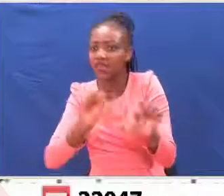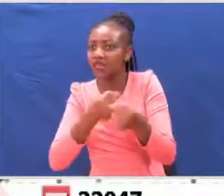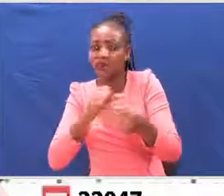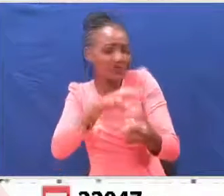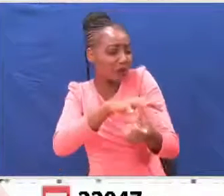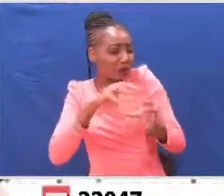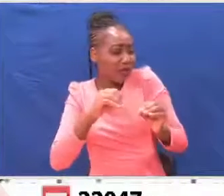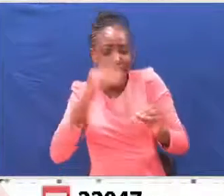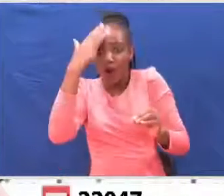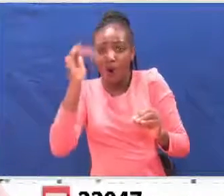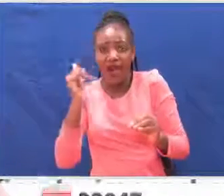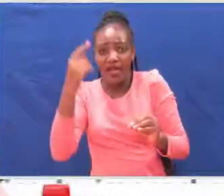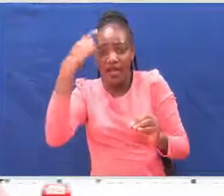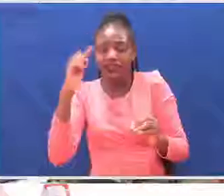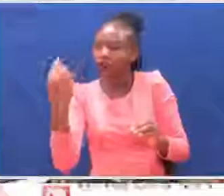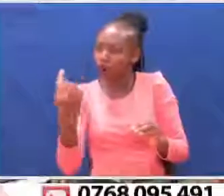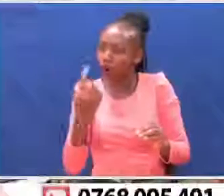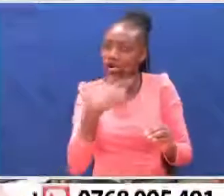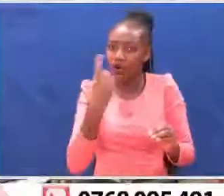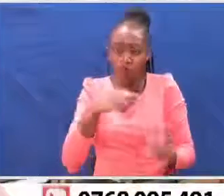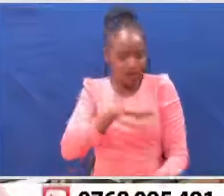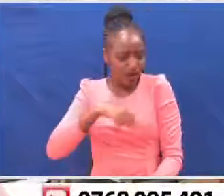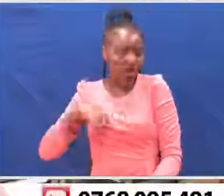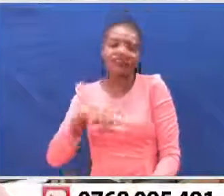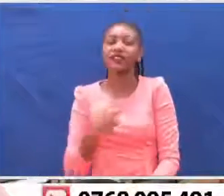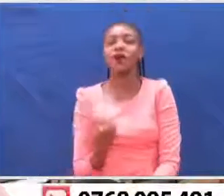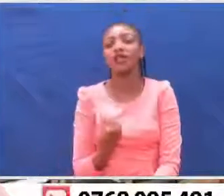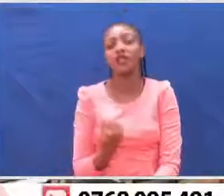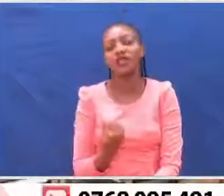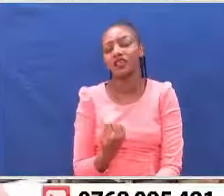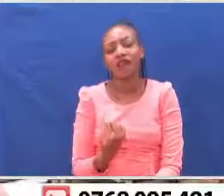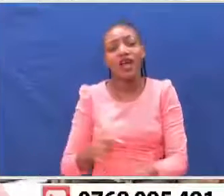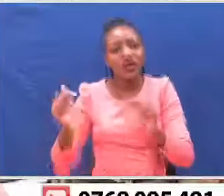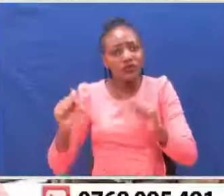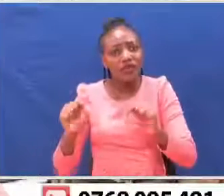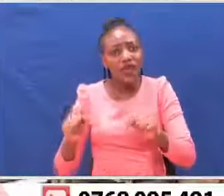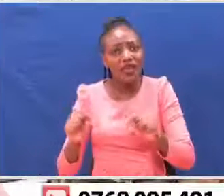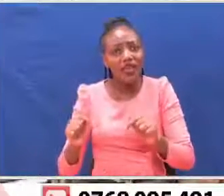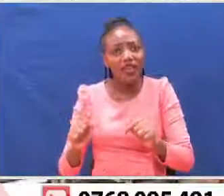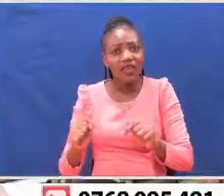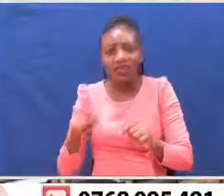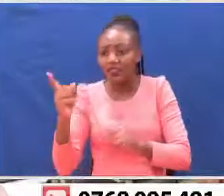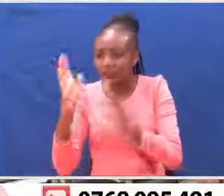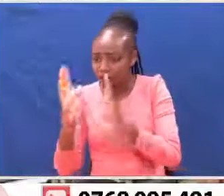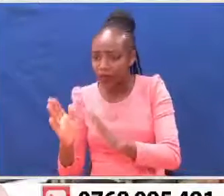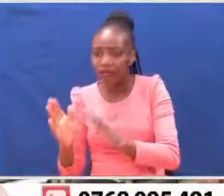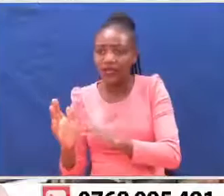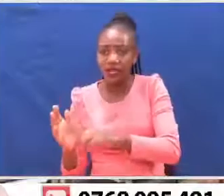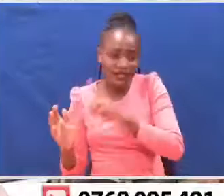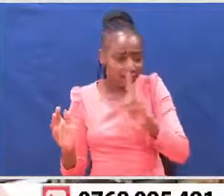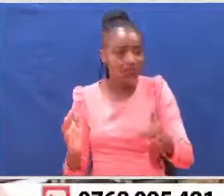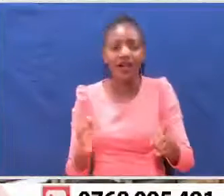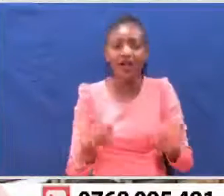away because it belongs to only us and only us. Today that power is bestowed upon this